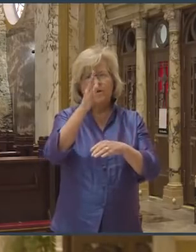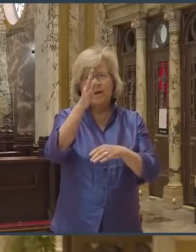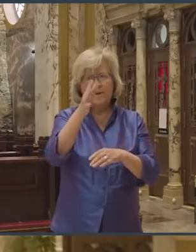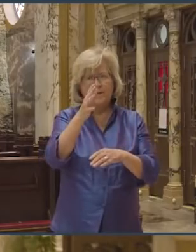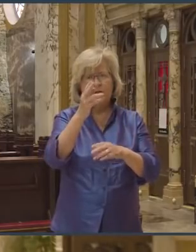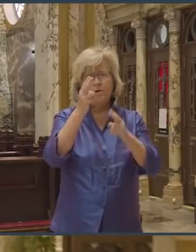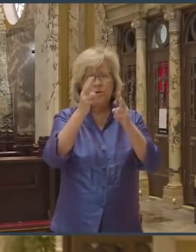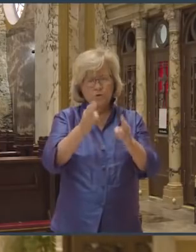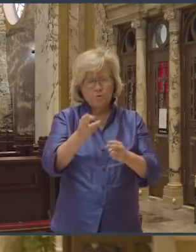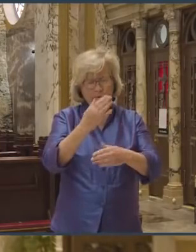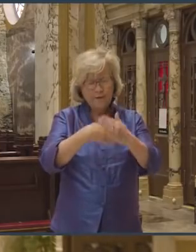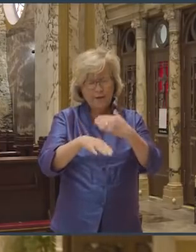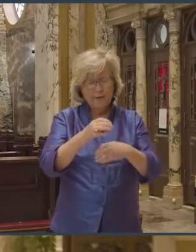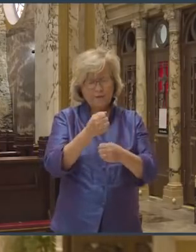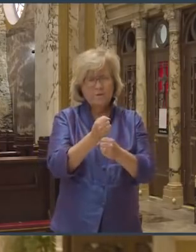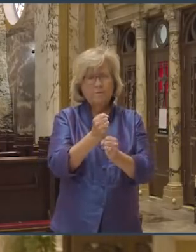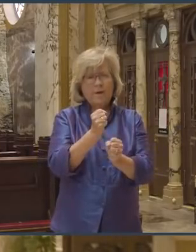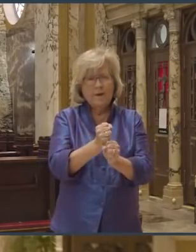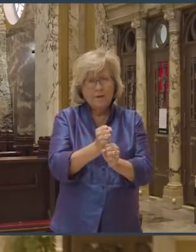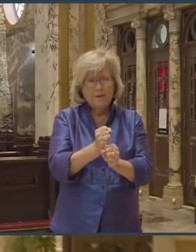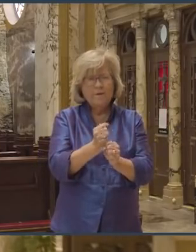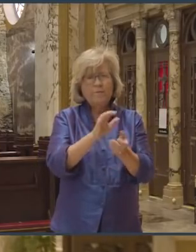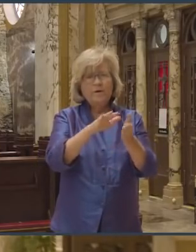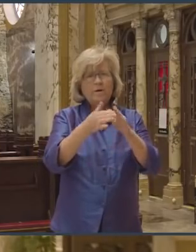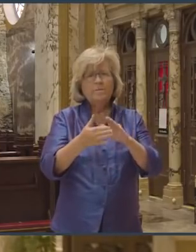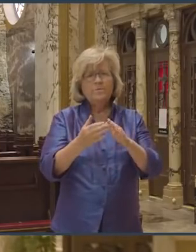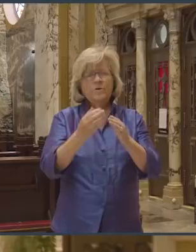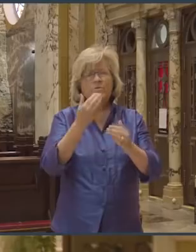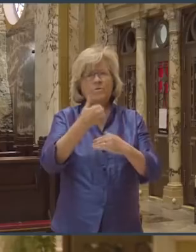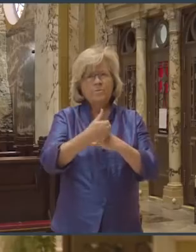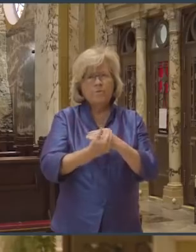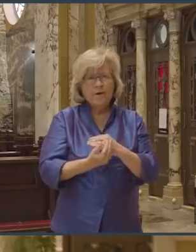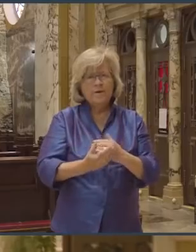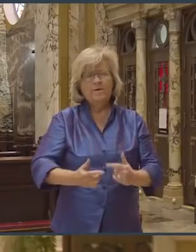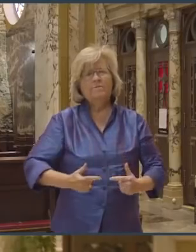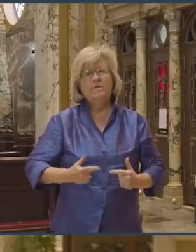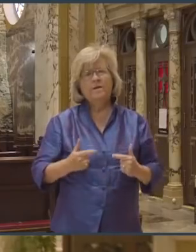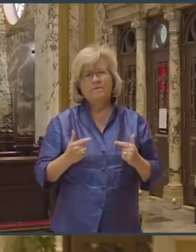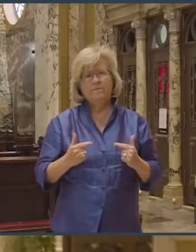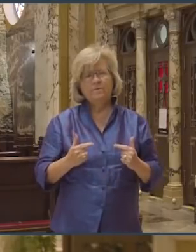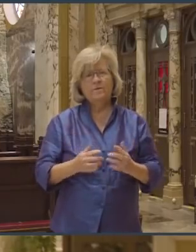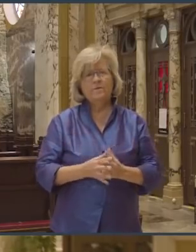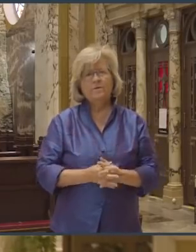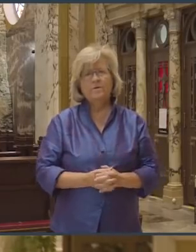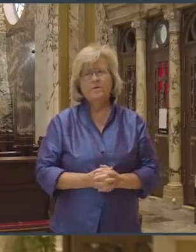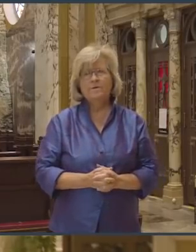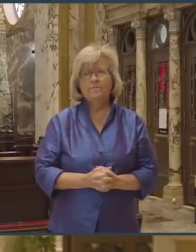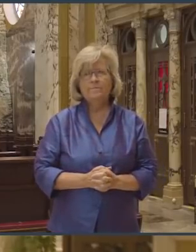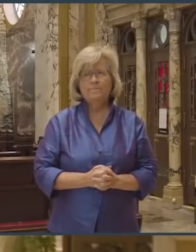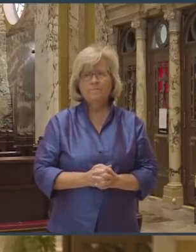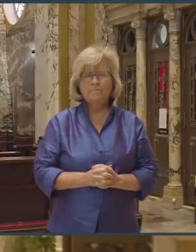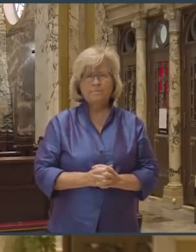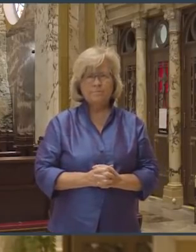will become for us the bread of life. Blessed be God forever.